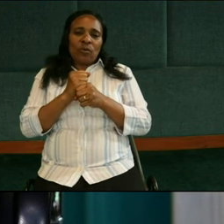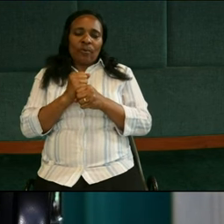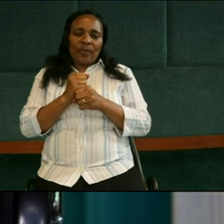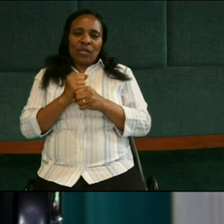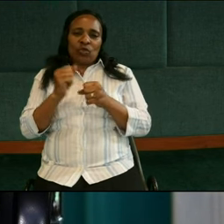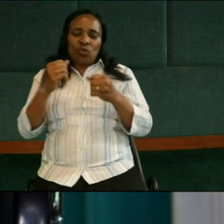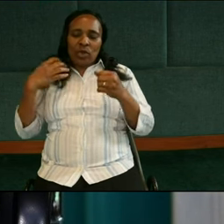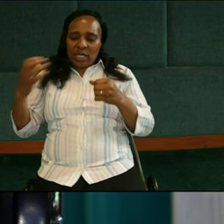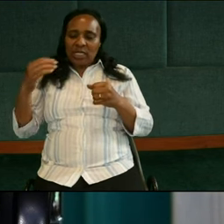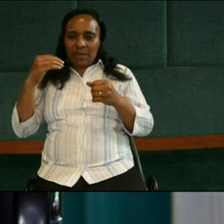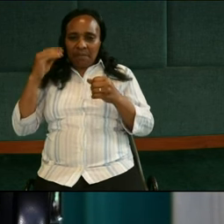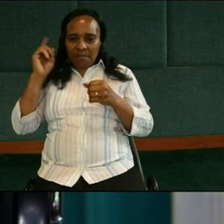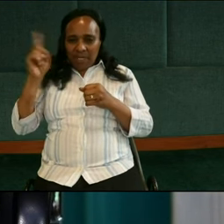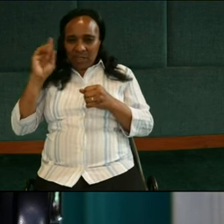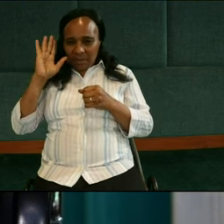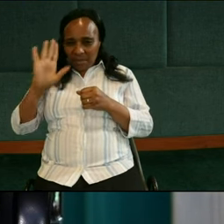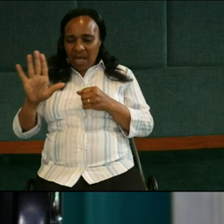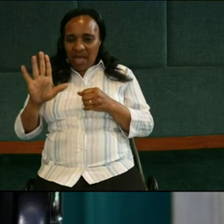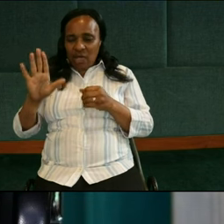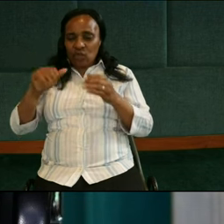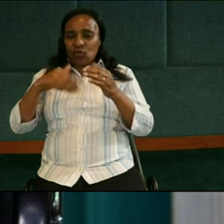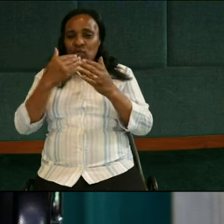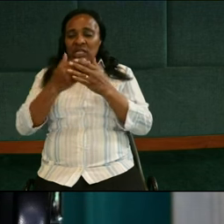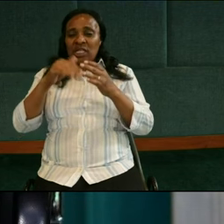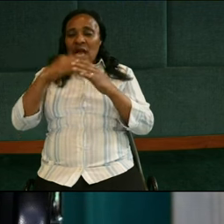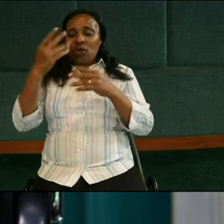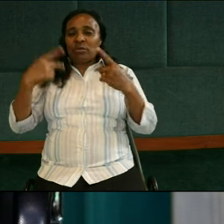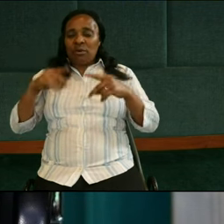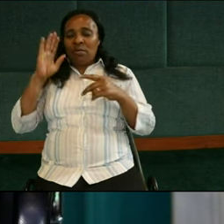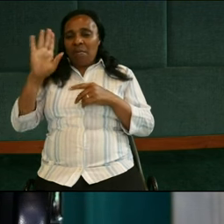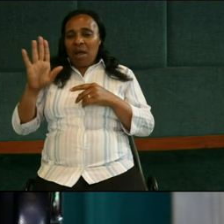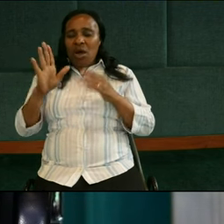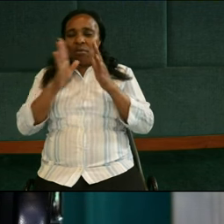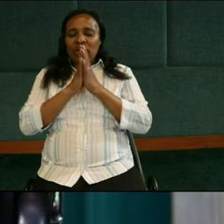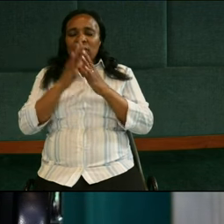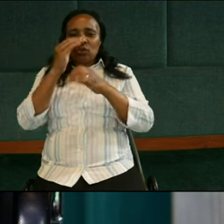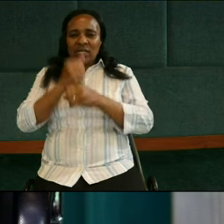your ministry and to reach out to your people. We pray this,